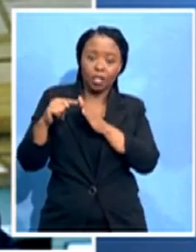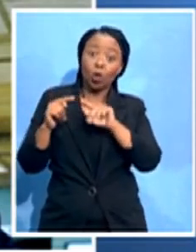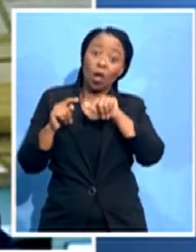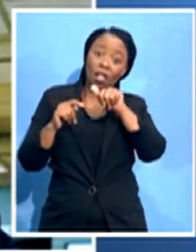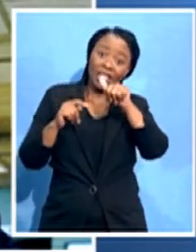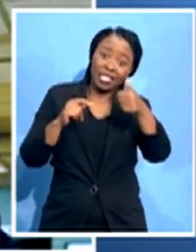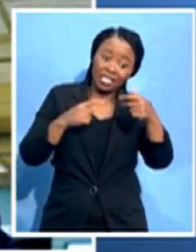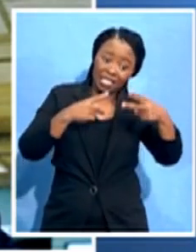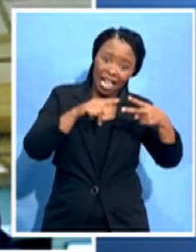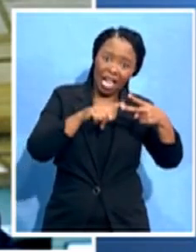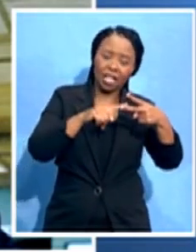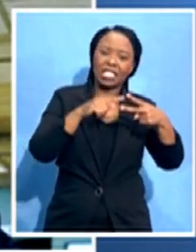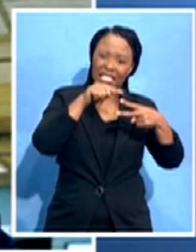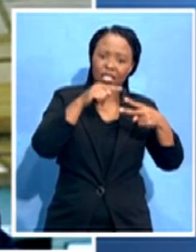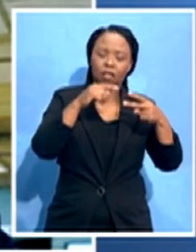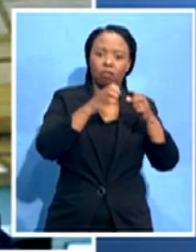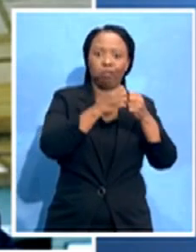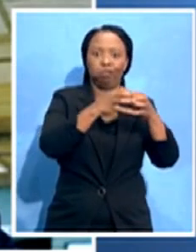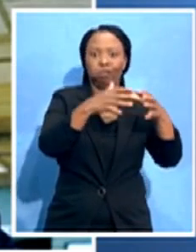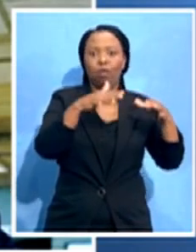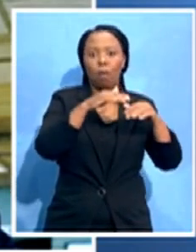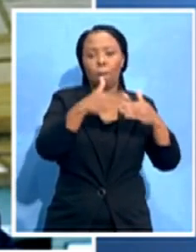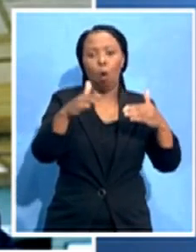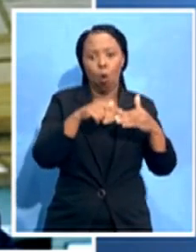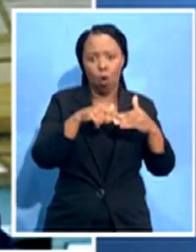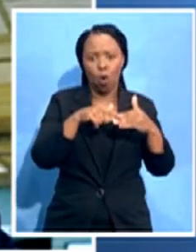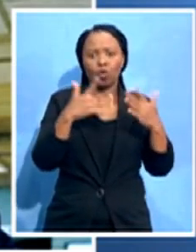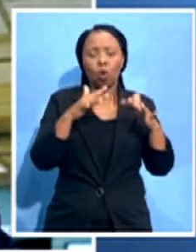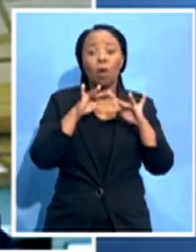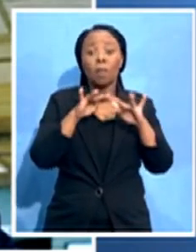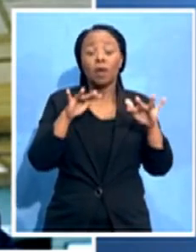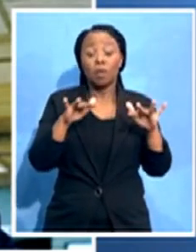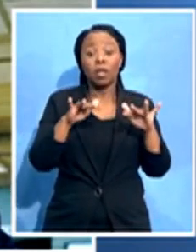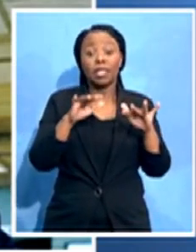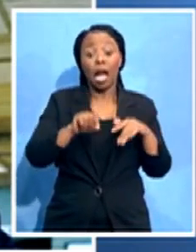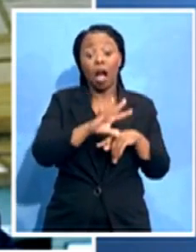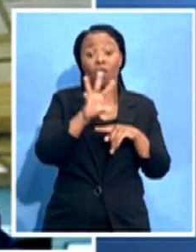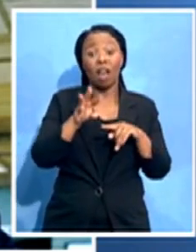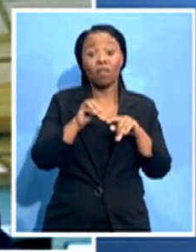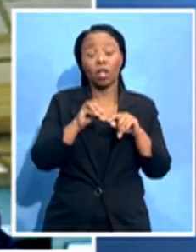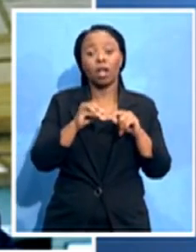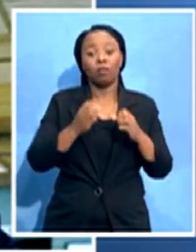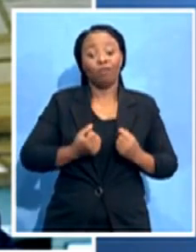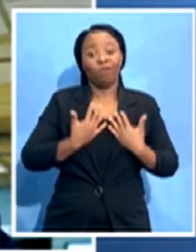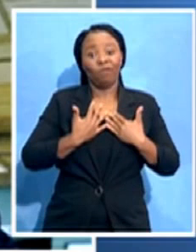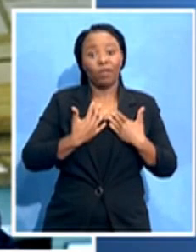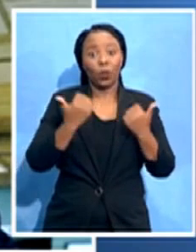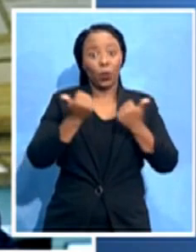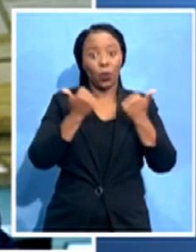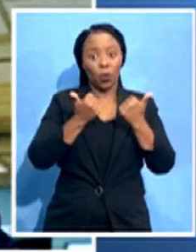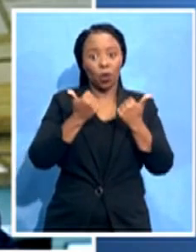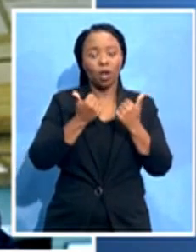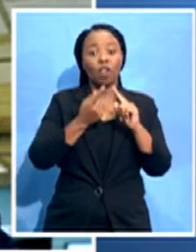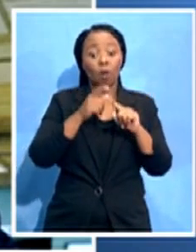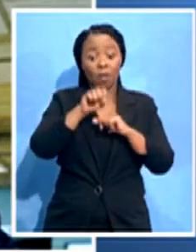therefore, many people who are infected in South Africa with this variant, who might be asymptomatic, if they cross